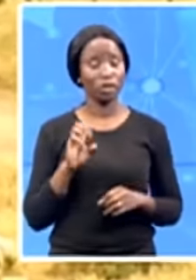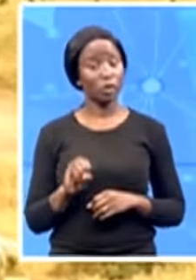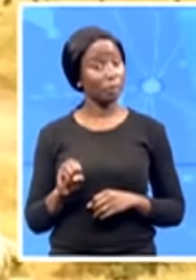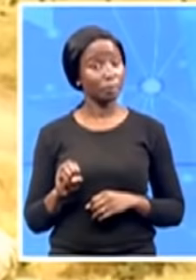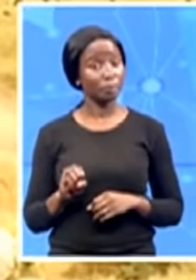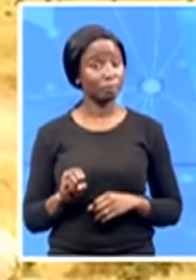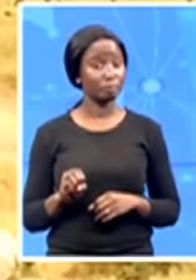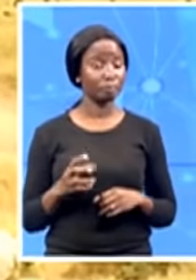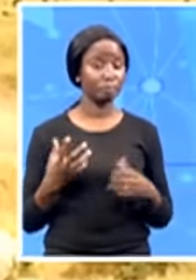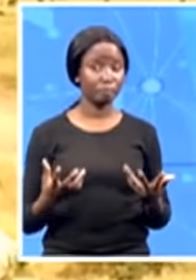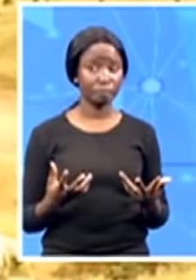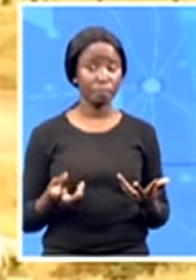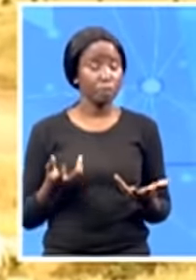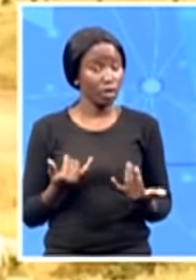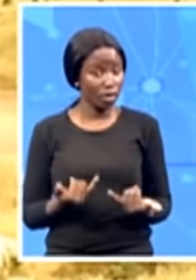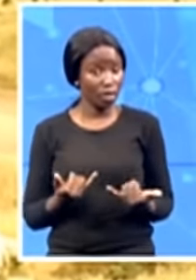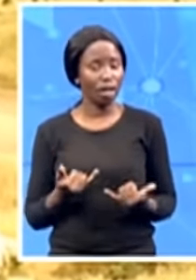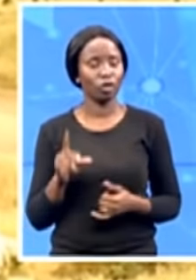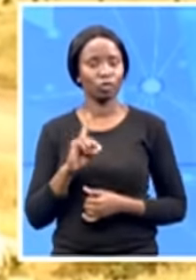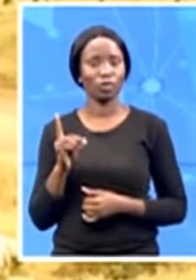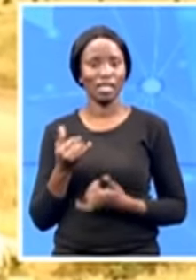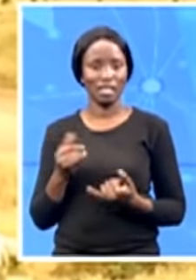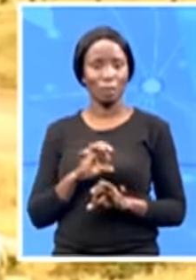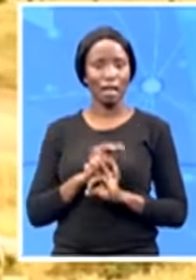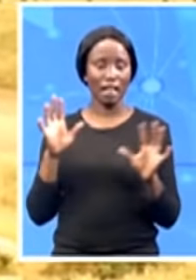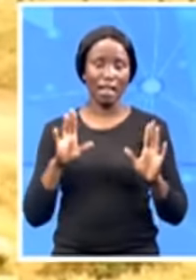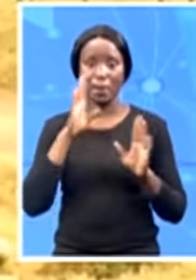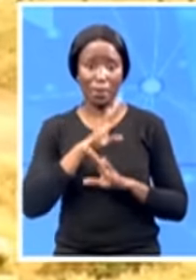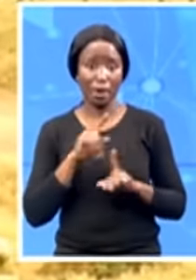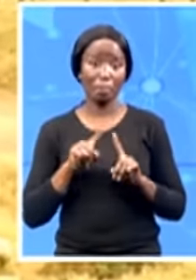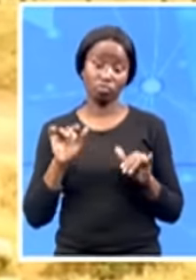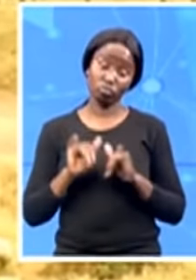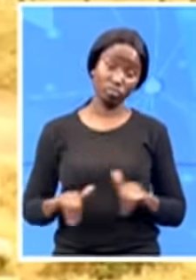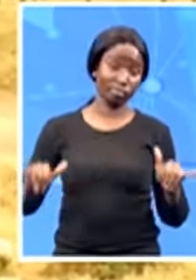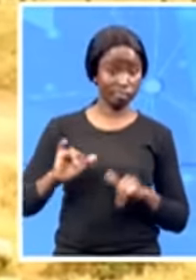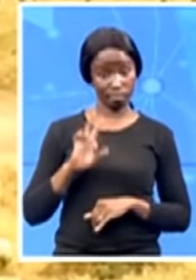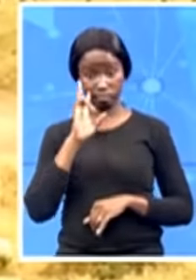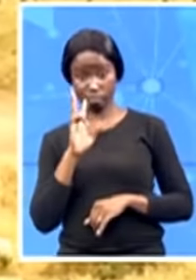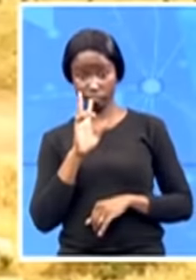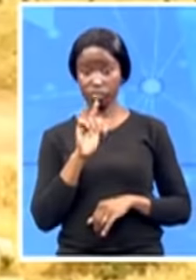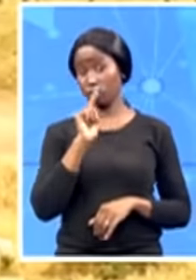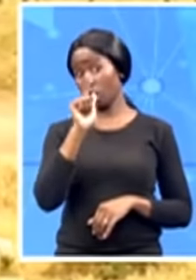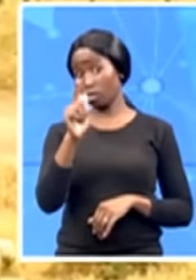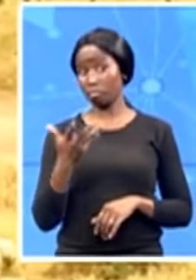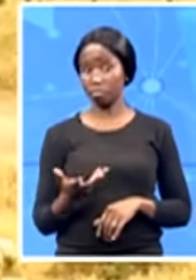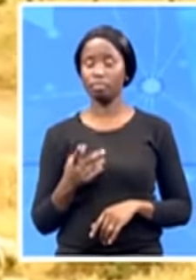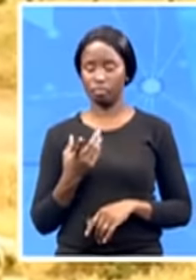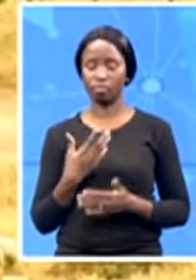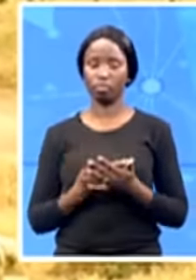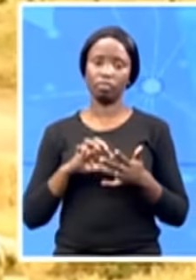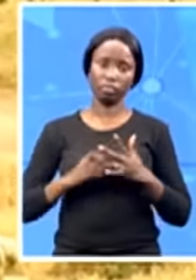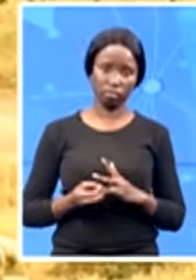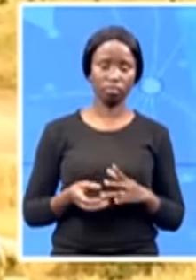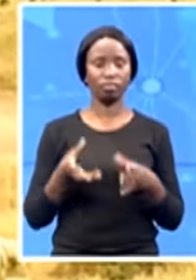Desiree, unclear. We'll have to just wait and see throughout the course of the day. As I said, we will be trying to get Edward Zuma to see whether or not